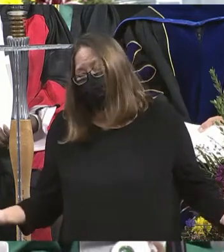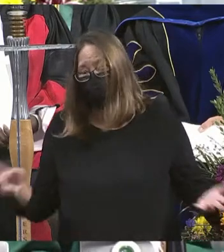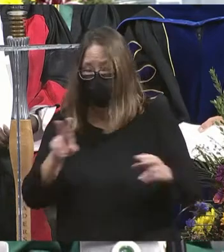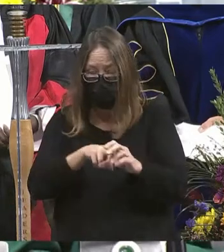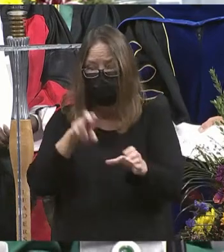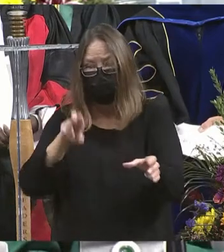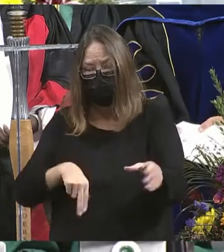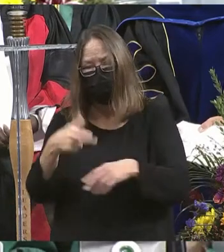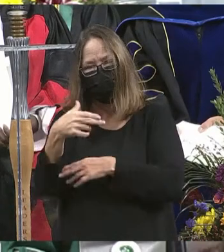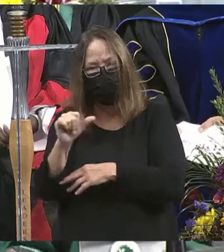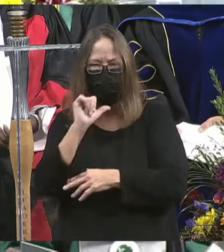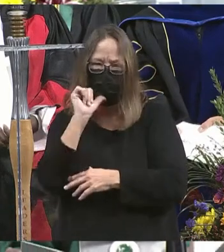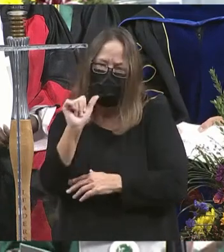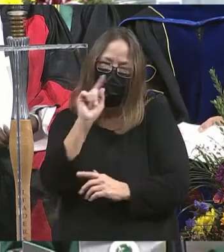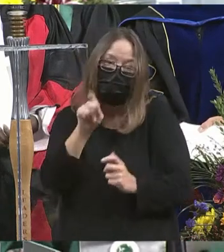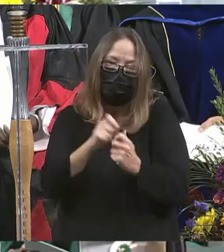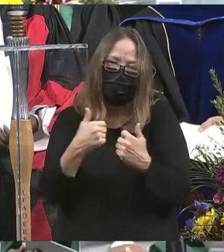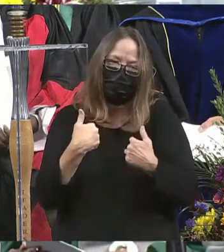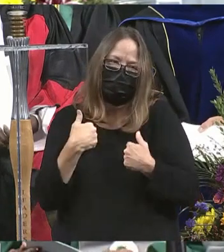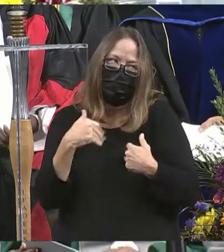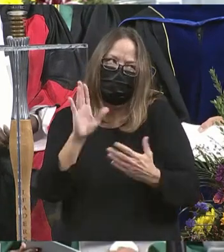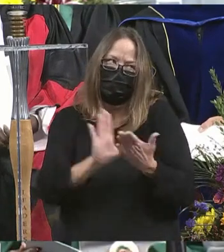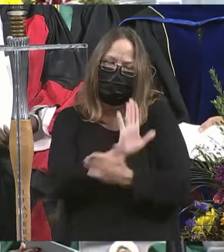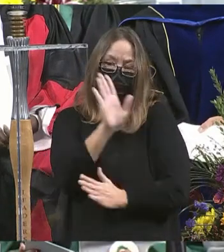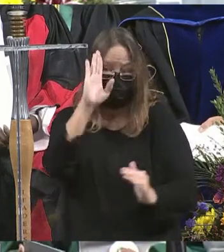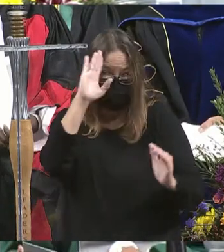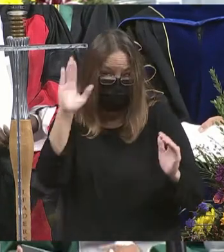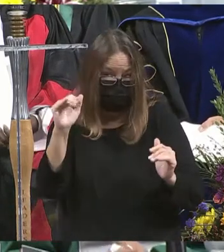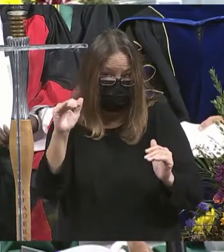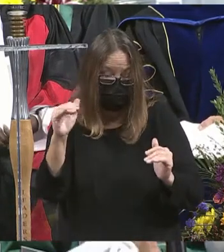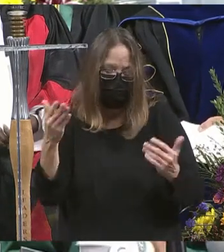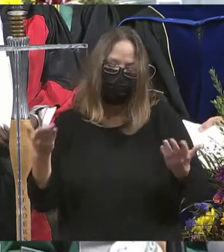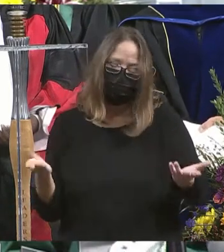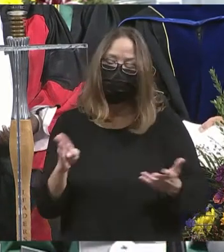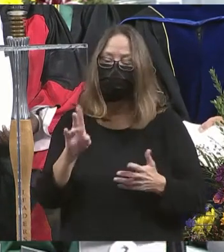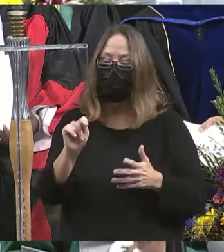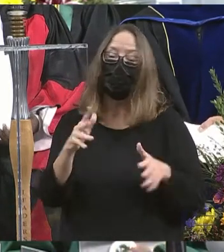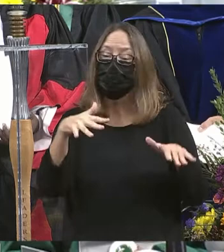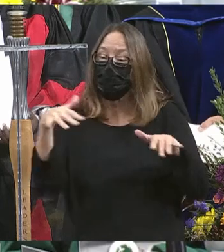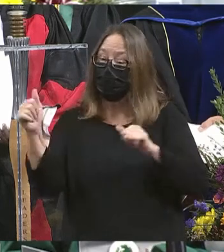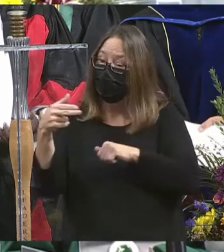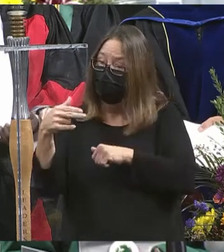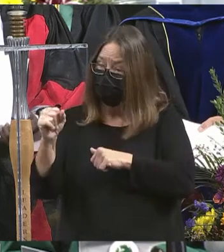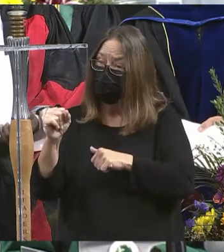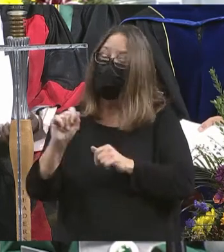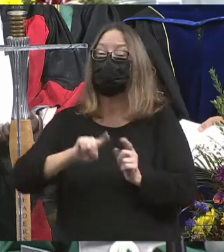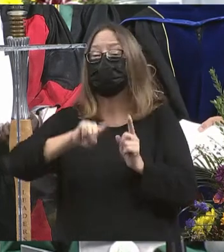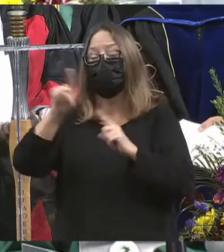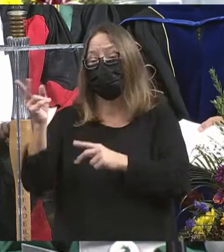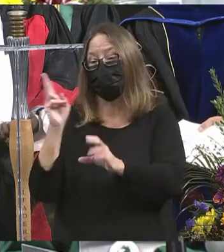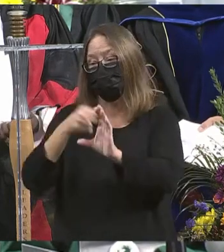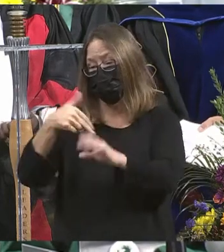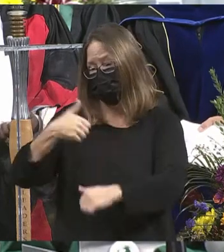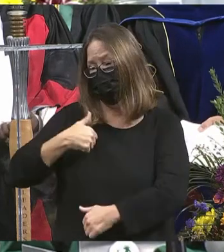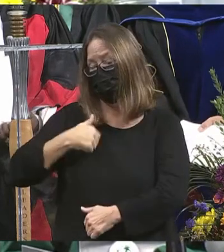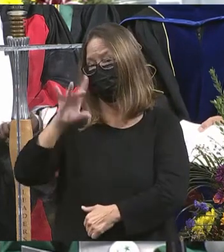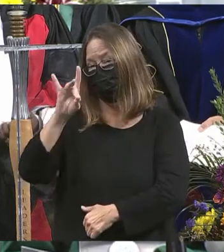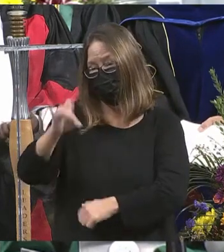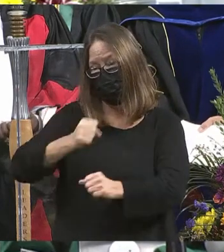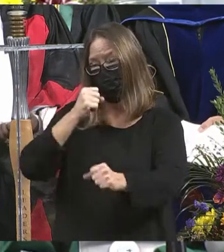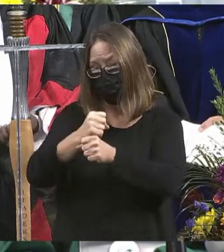don't exactly have expectations for college. But after leaving high school, I joined the United States Army for just over